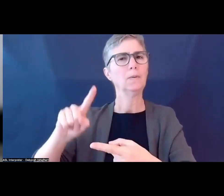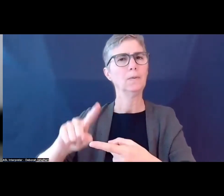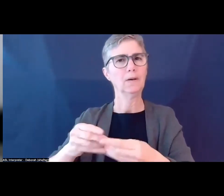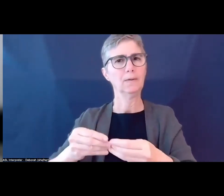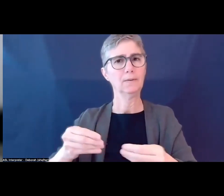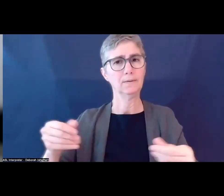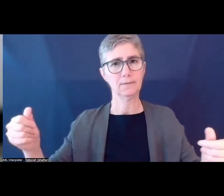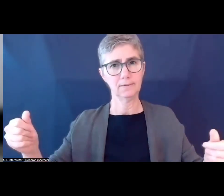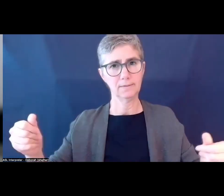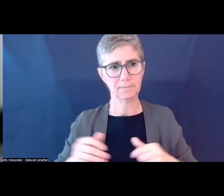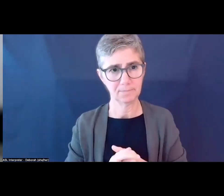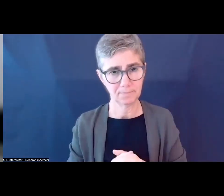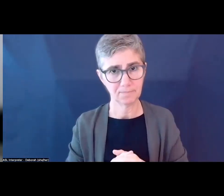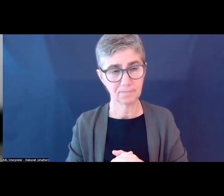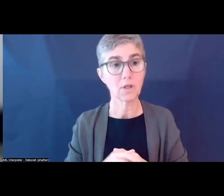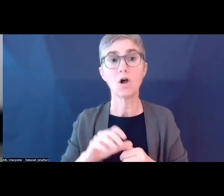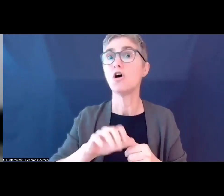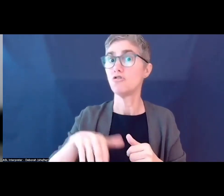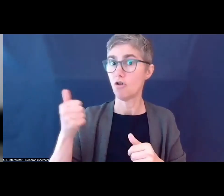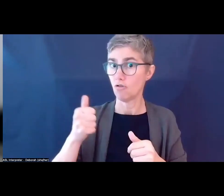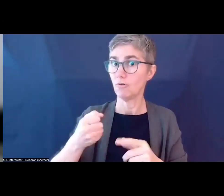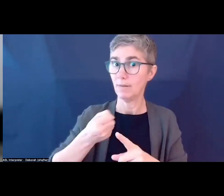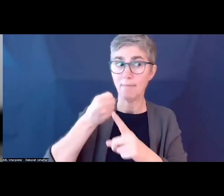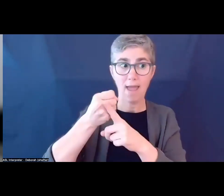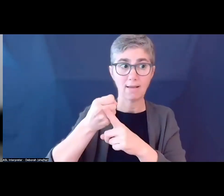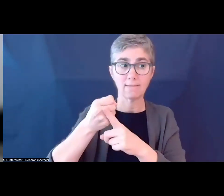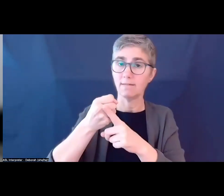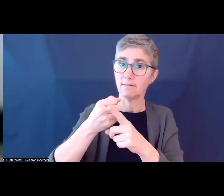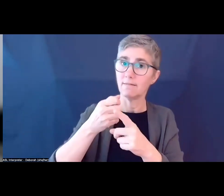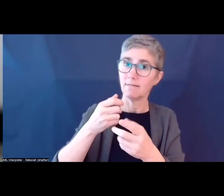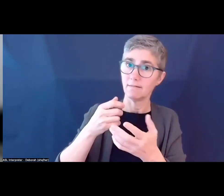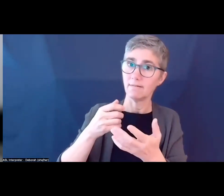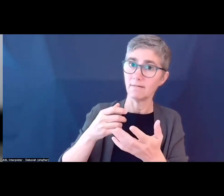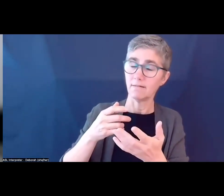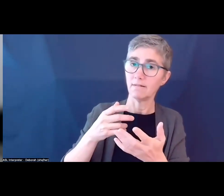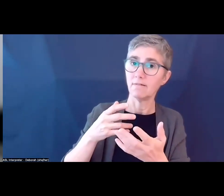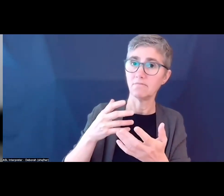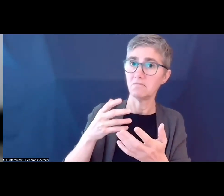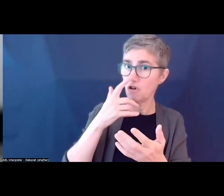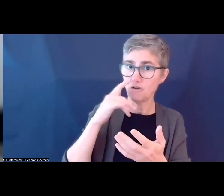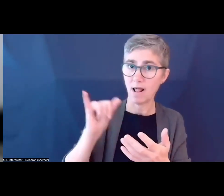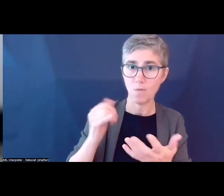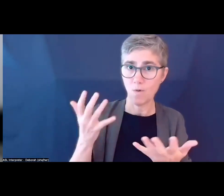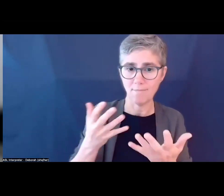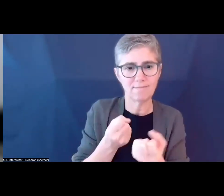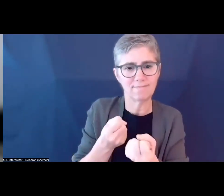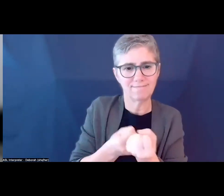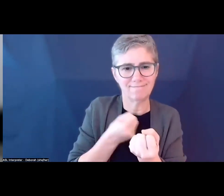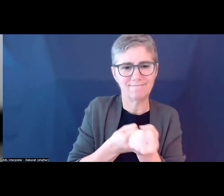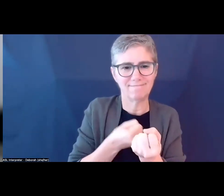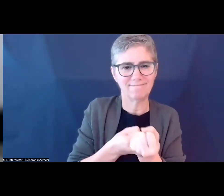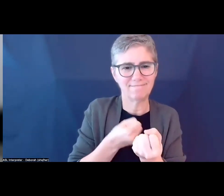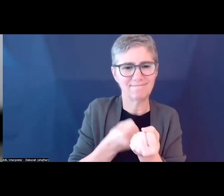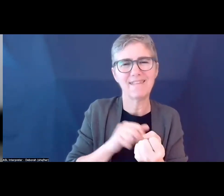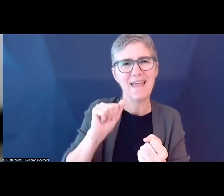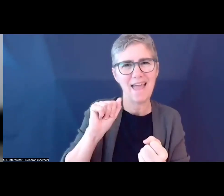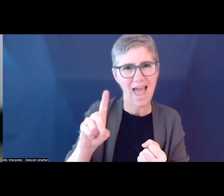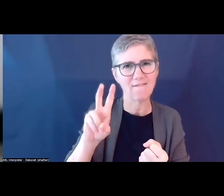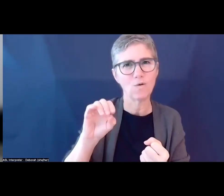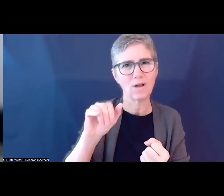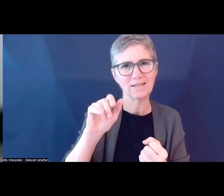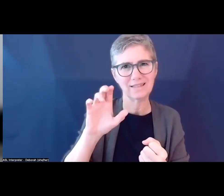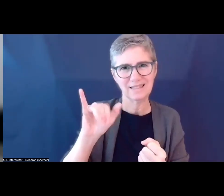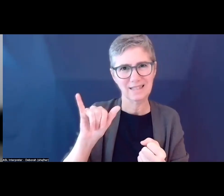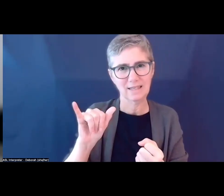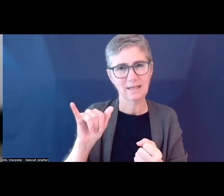Another impact that we had as well was advocacy, being able to discuss and allowing us to